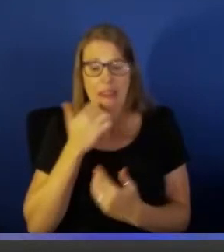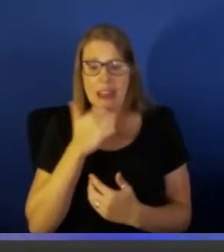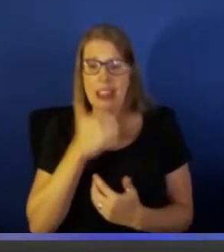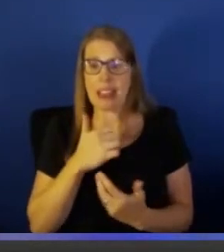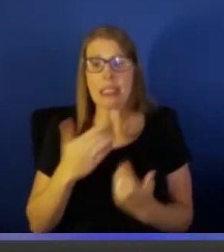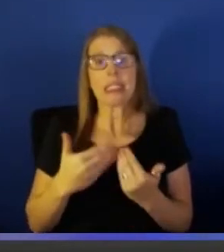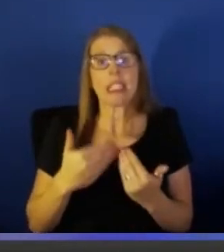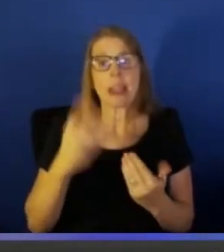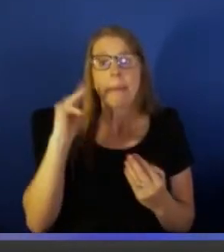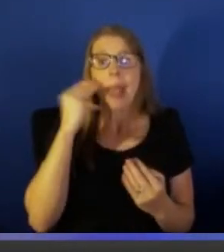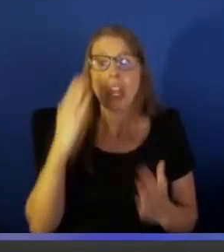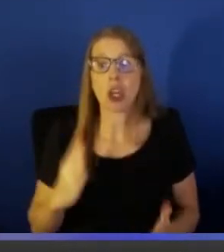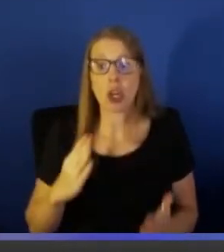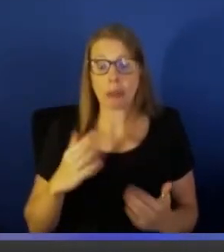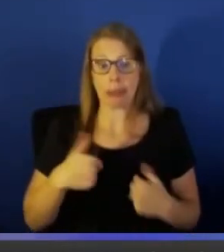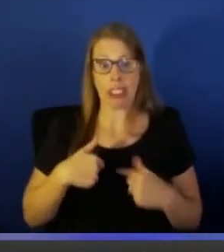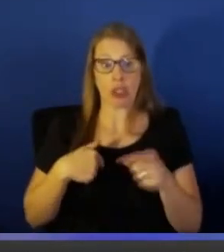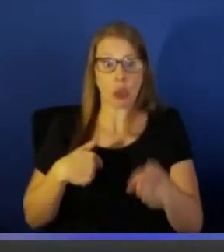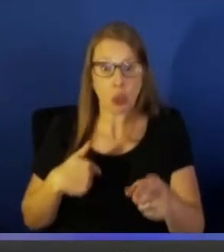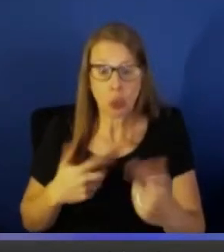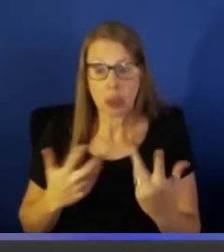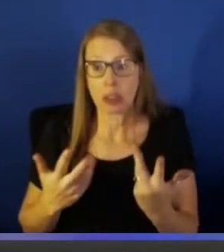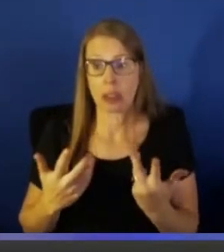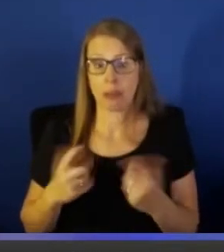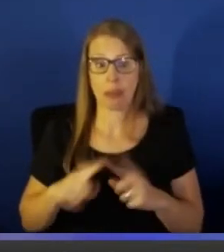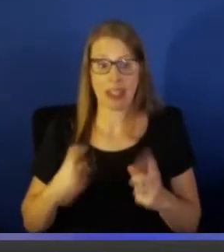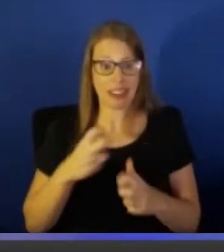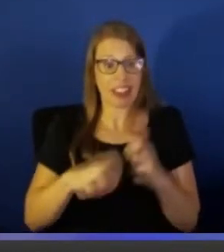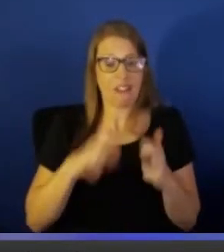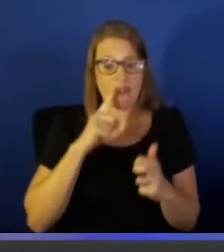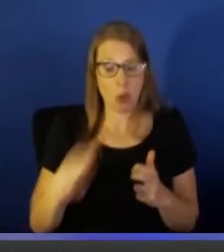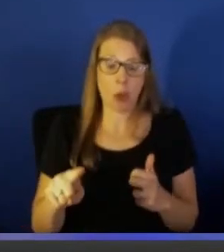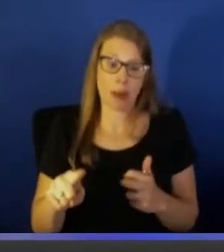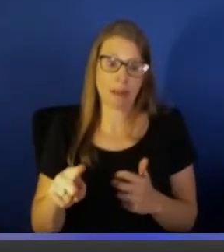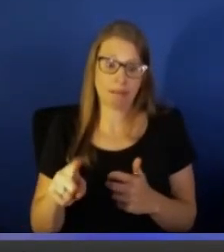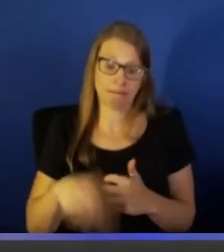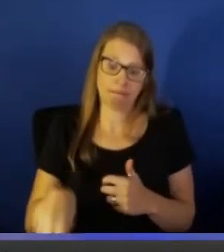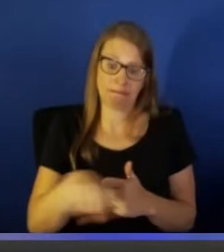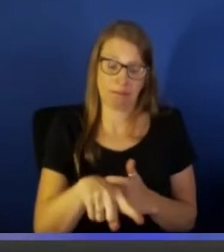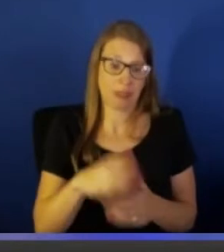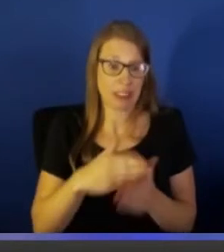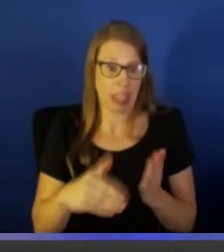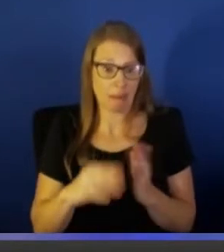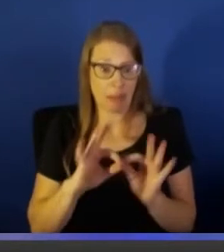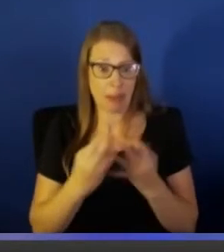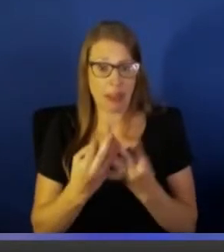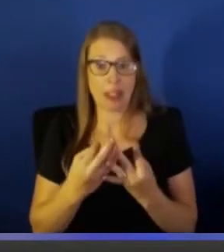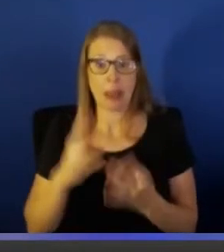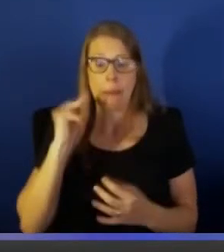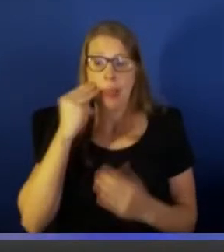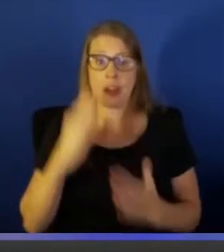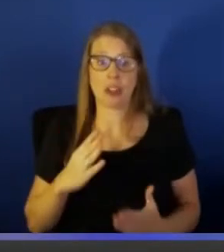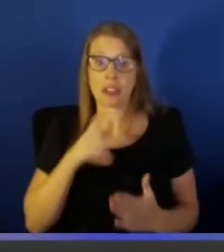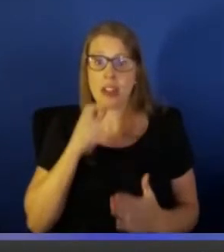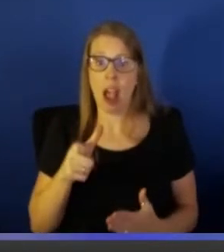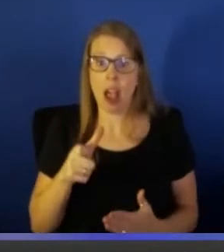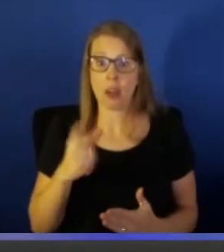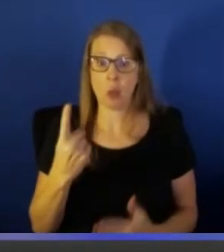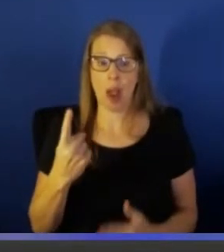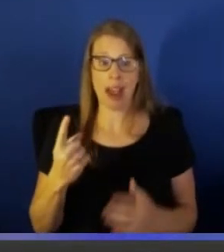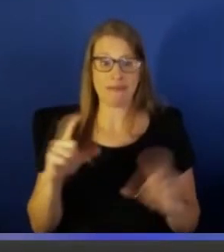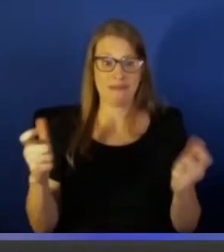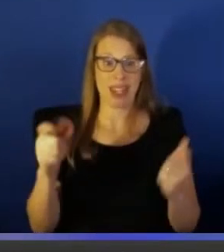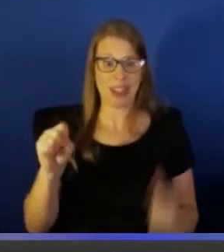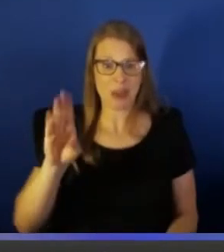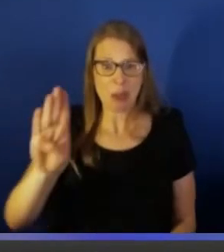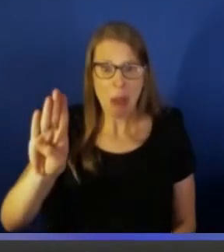or you're me or you're you, but it's really tough. So you're saying that being mayor is not just one big Super Bowl parade? I